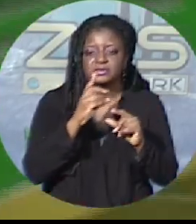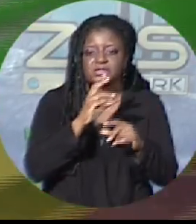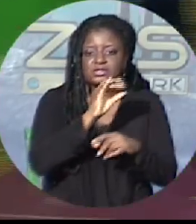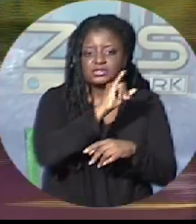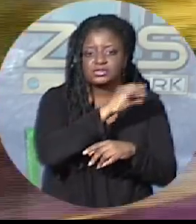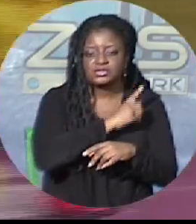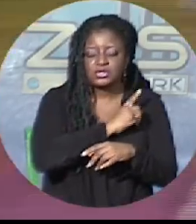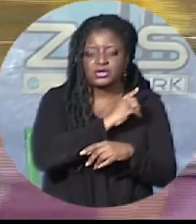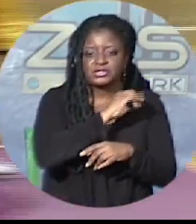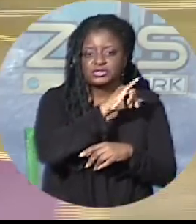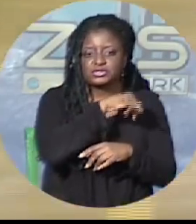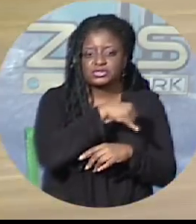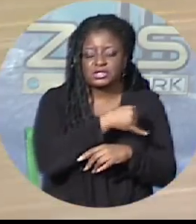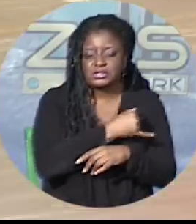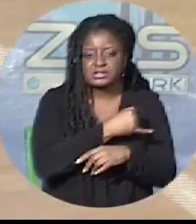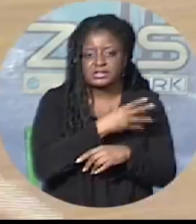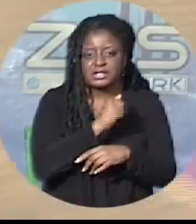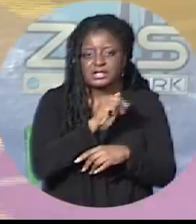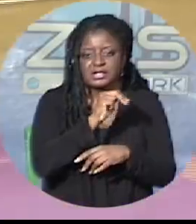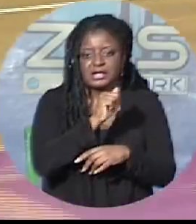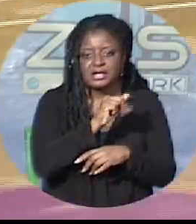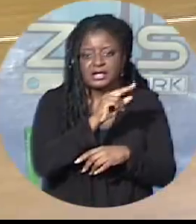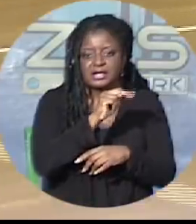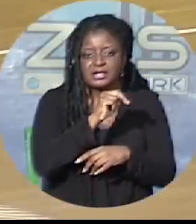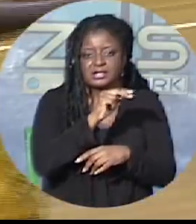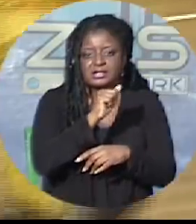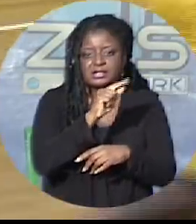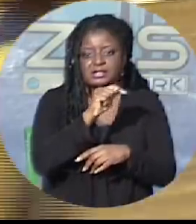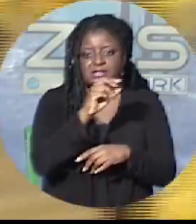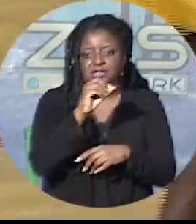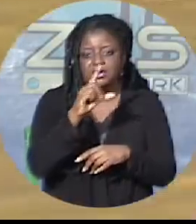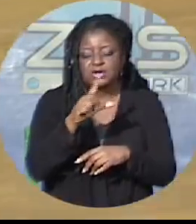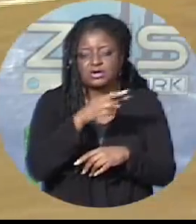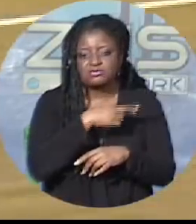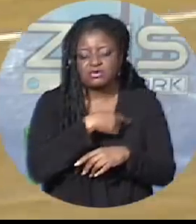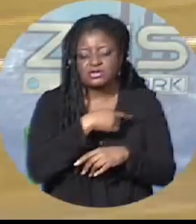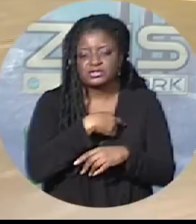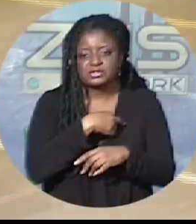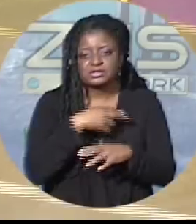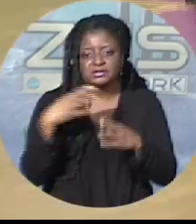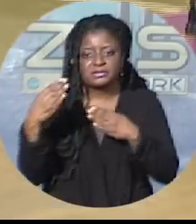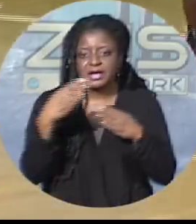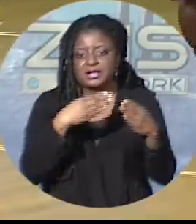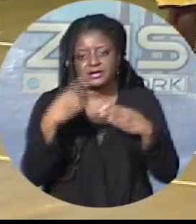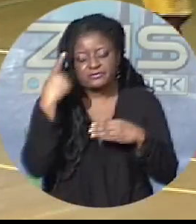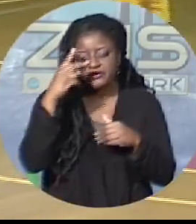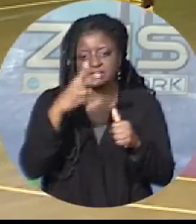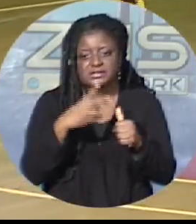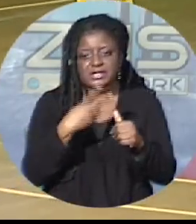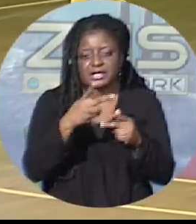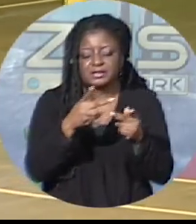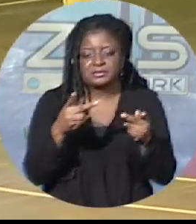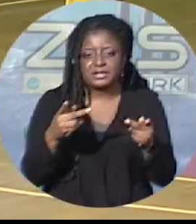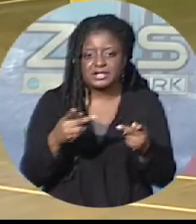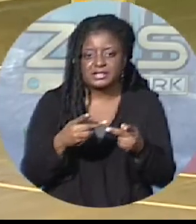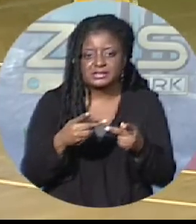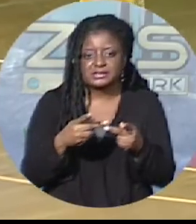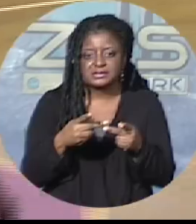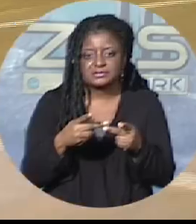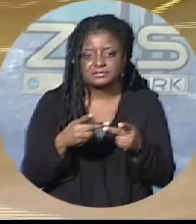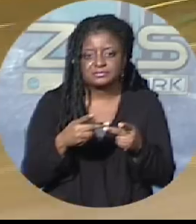Johnson Mystic Marlins and the Antal Rogers Timberwolves battling for second place in the standings. And this one didn't